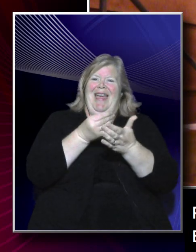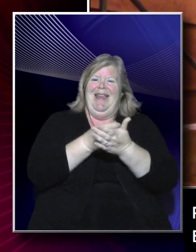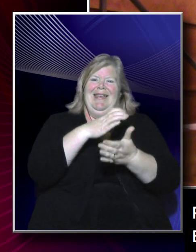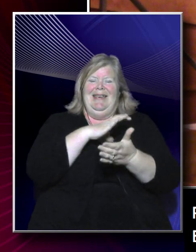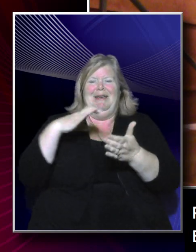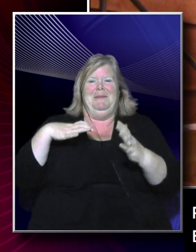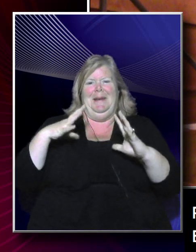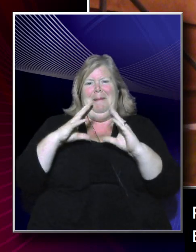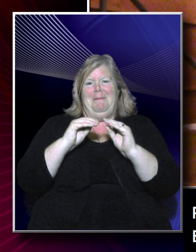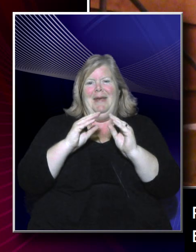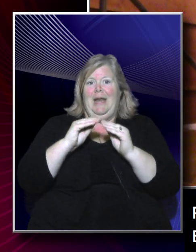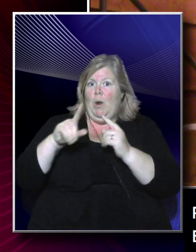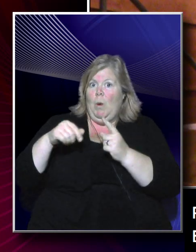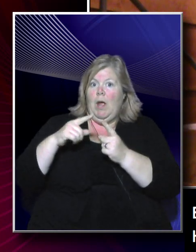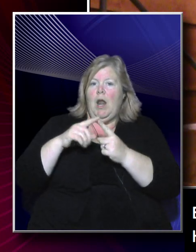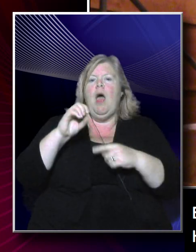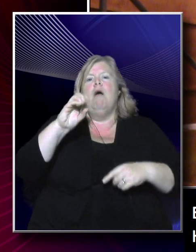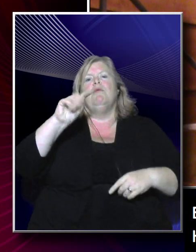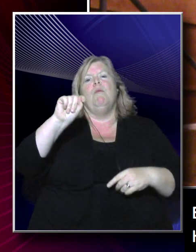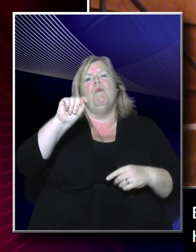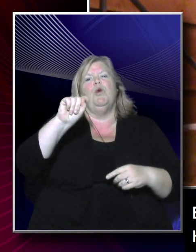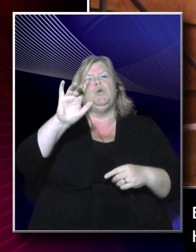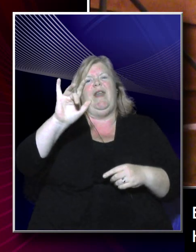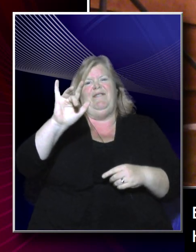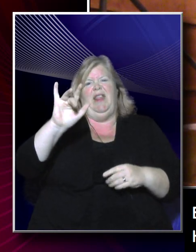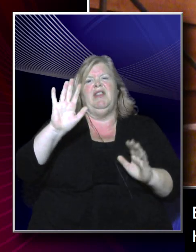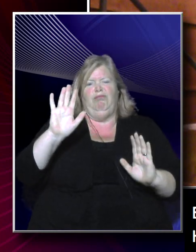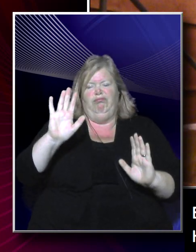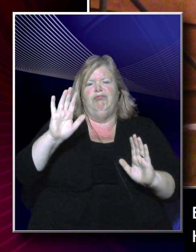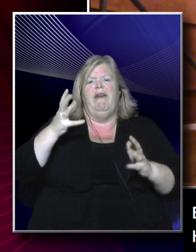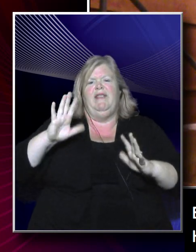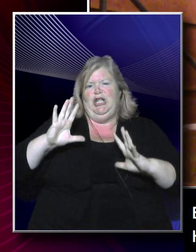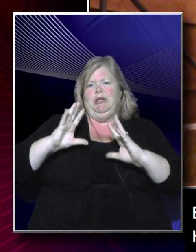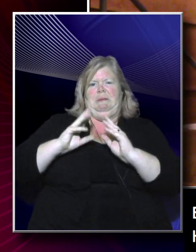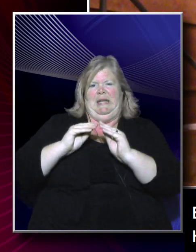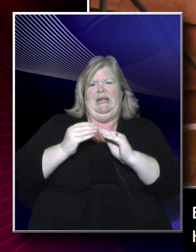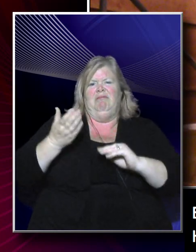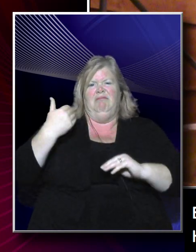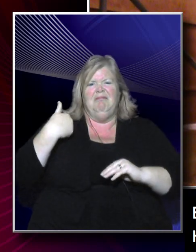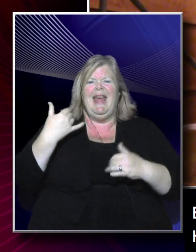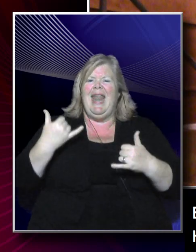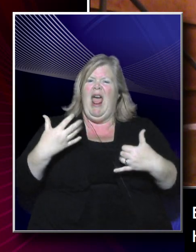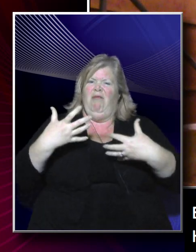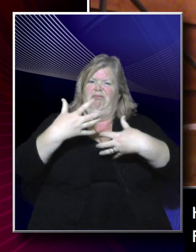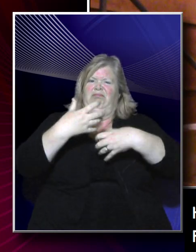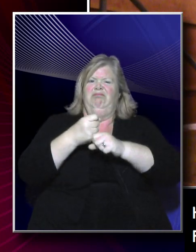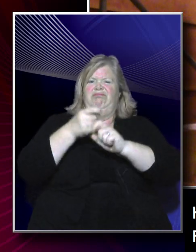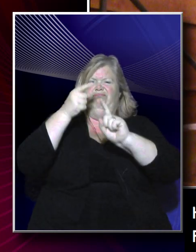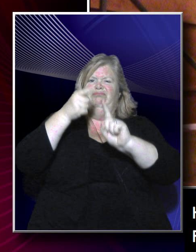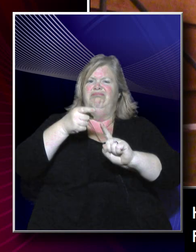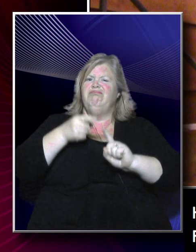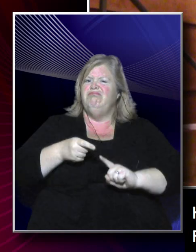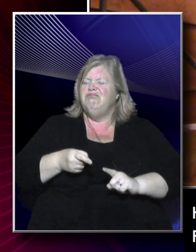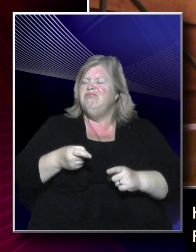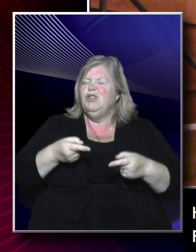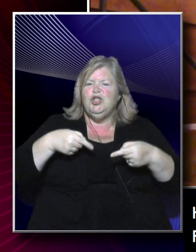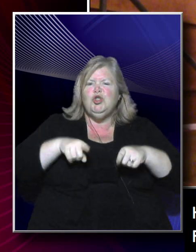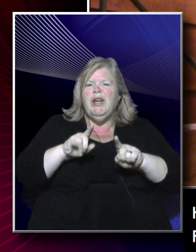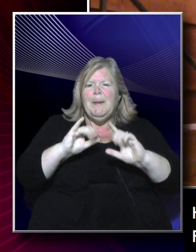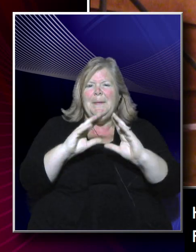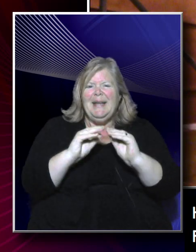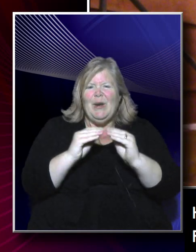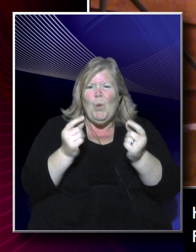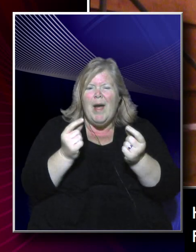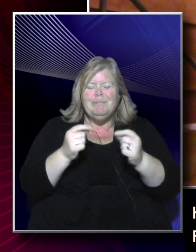held on October 25th, I will go ahead and summarize for you some key points. In that meeting, we discussed our